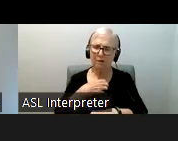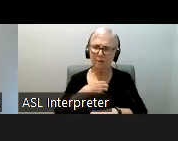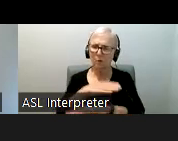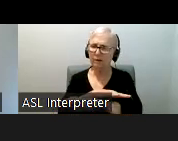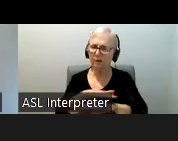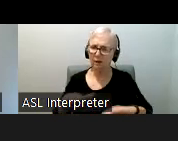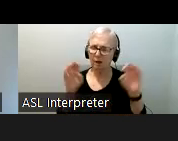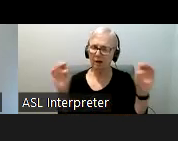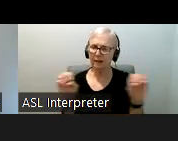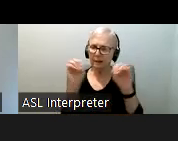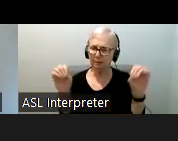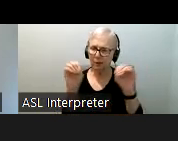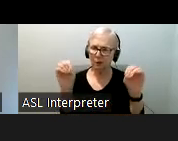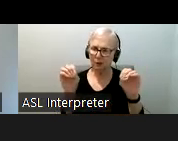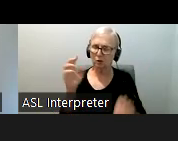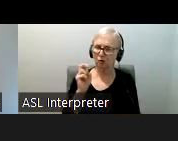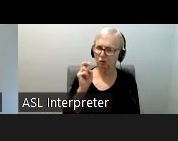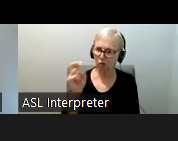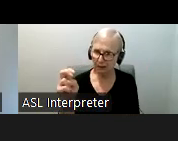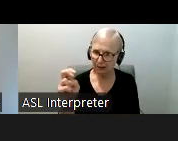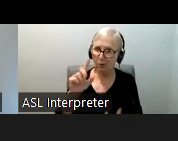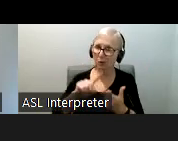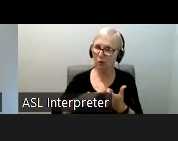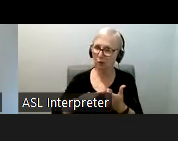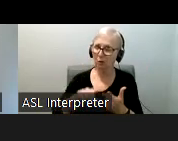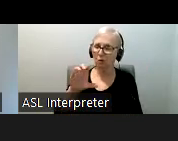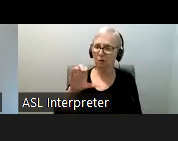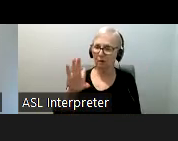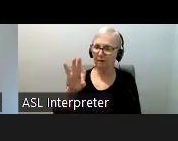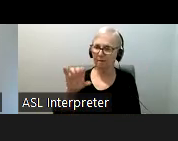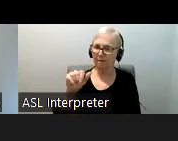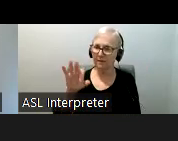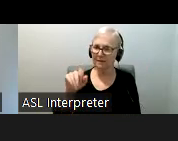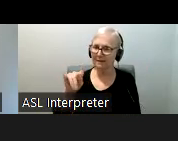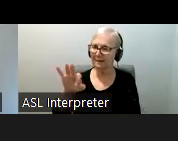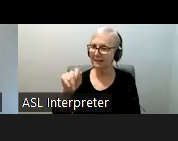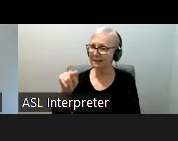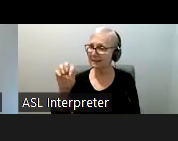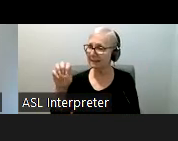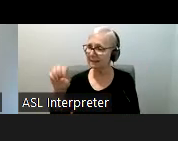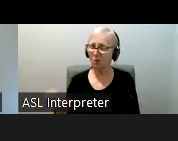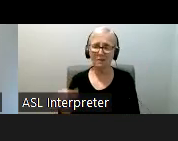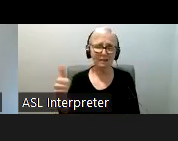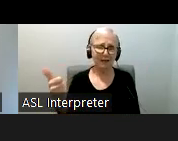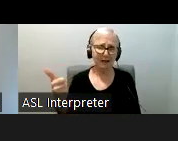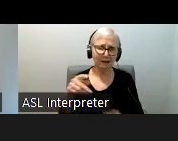non-emergency medical transport to facilities? Or is that under somewhere else?